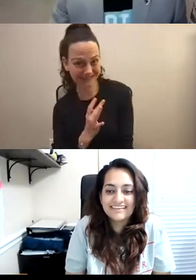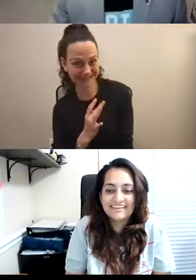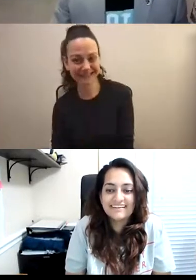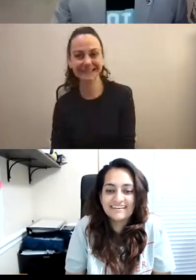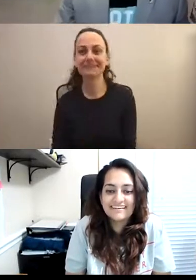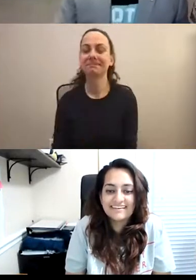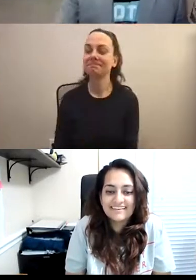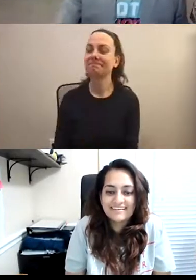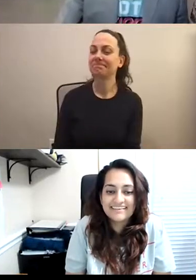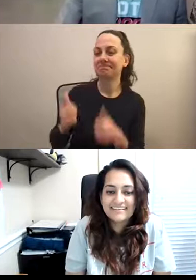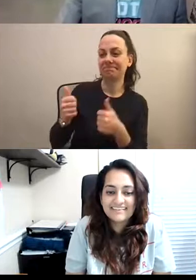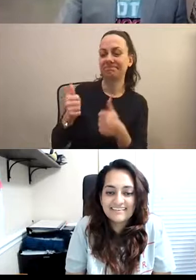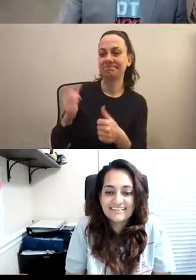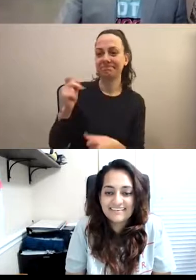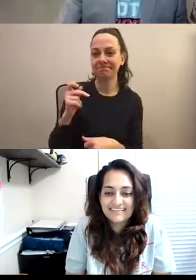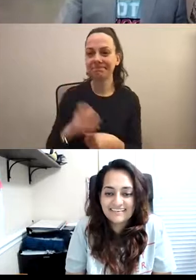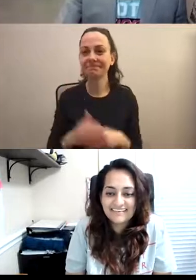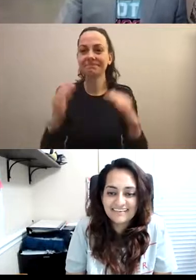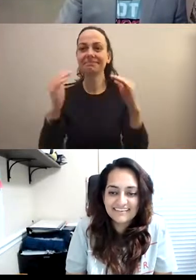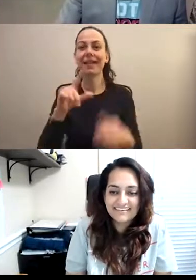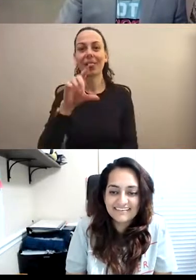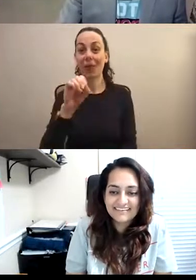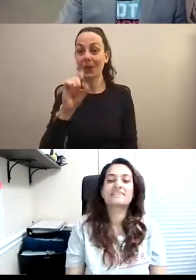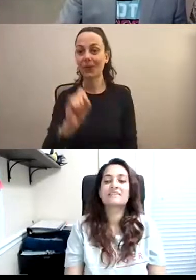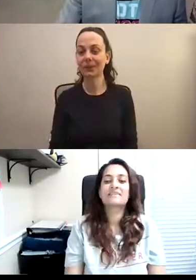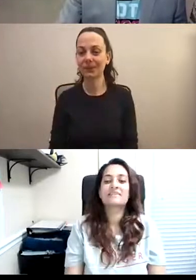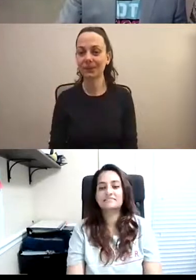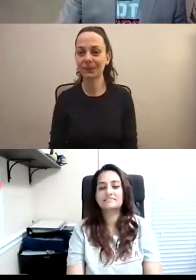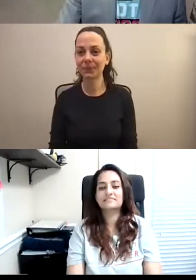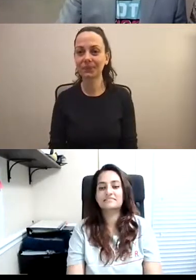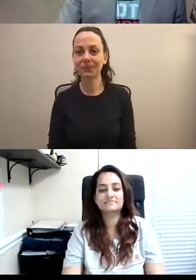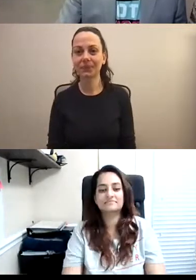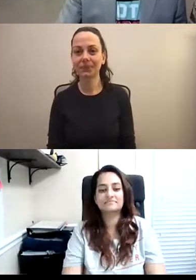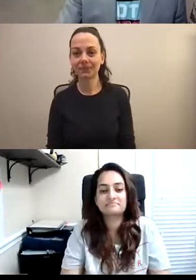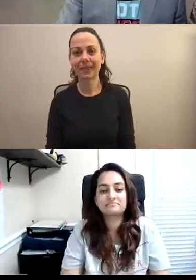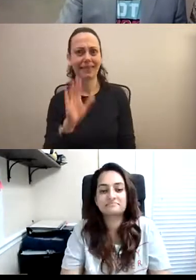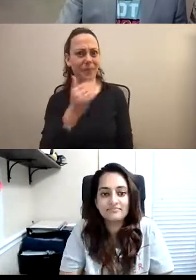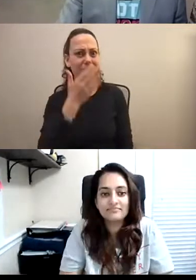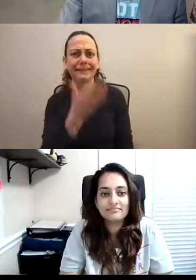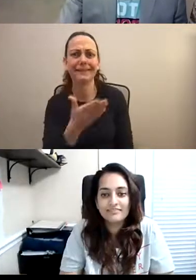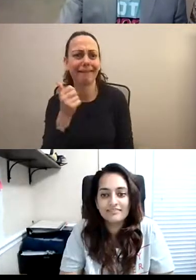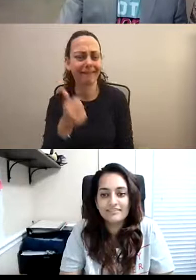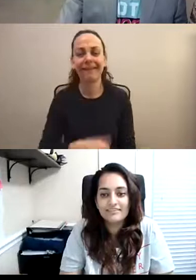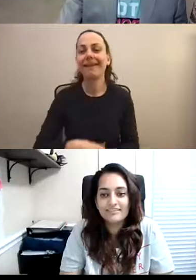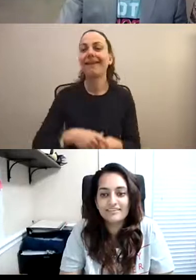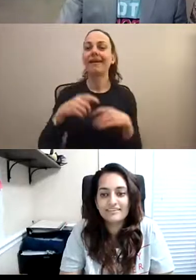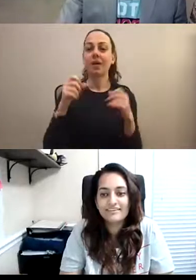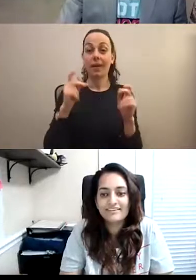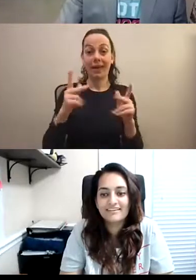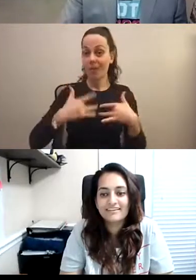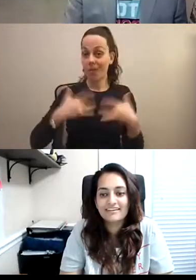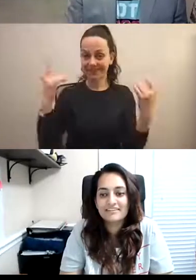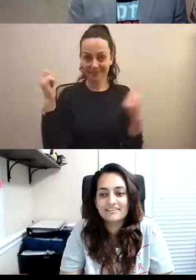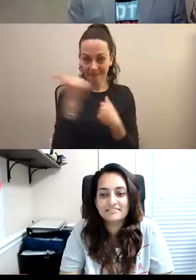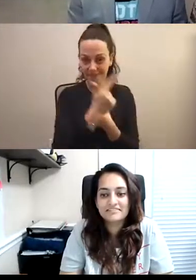Good deal. Lolo, who you want to introduce? No, that was so good. What's up,